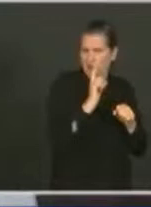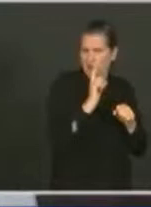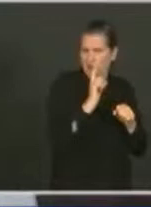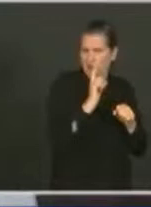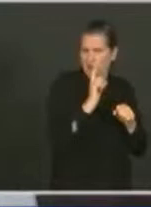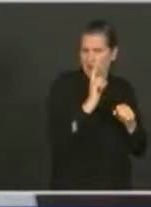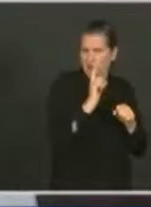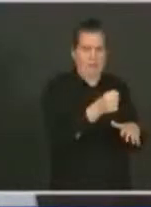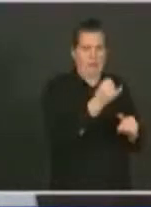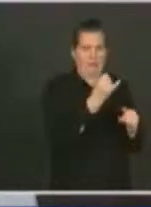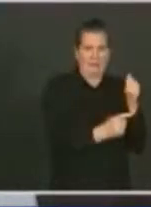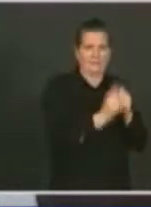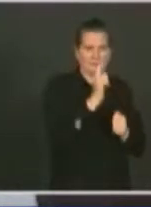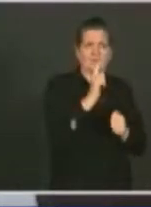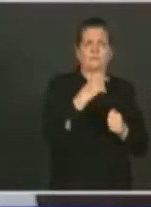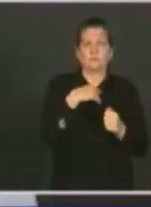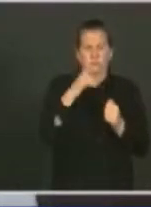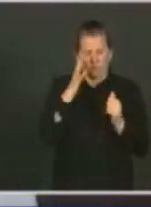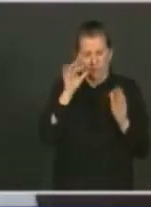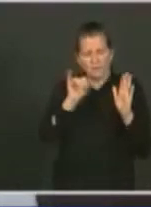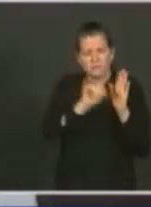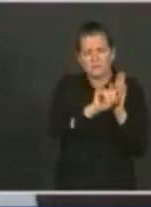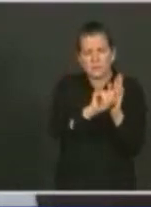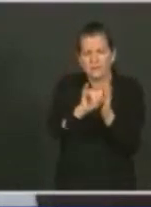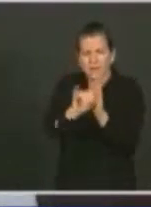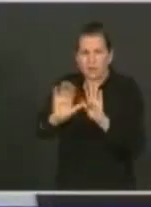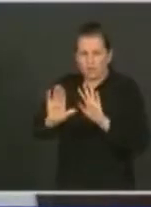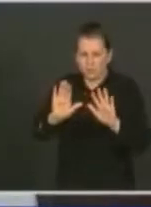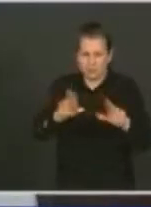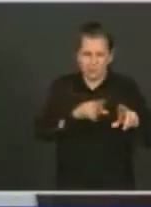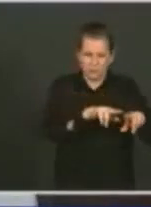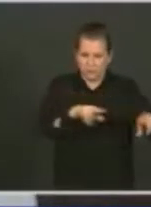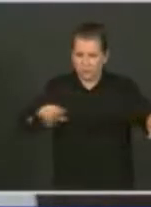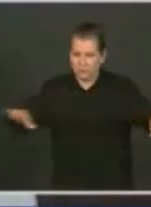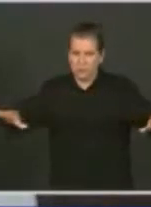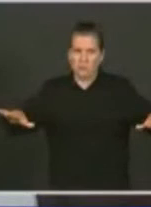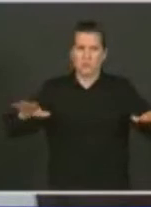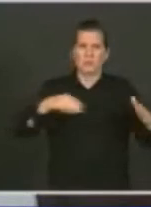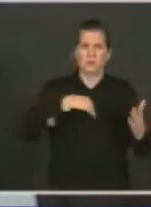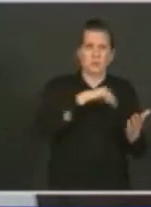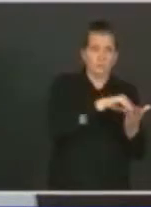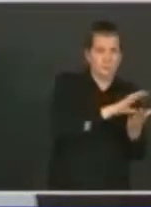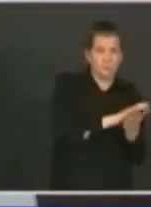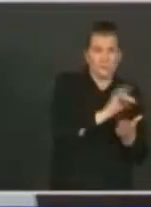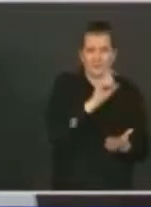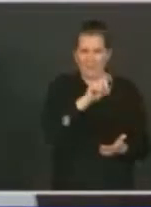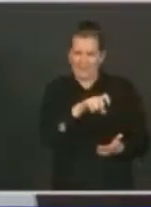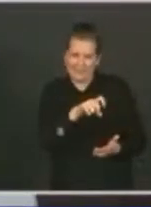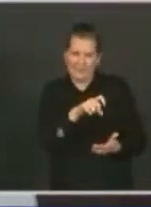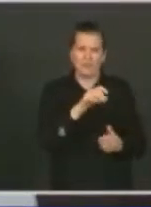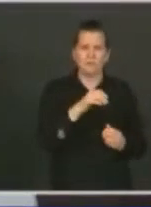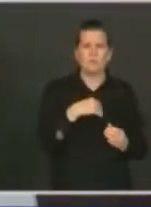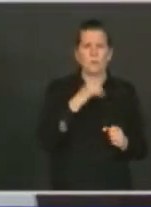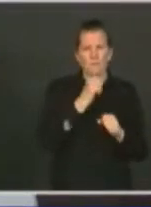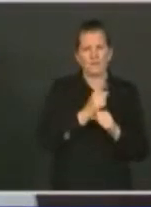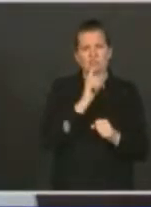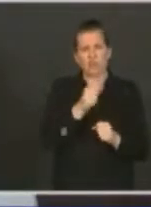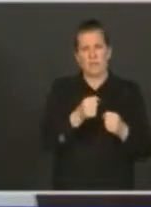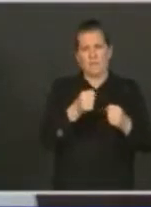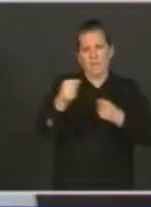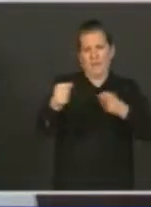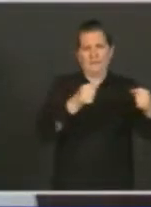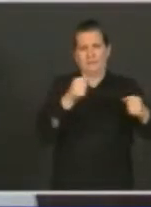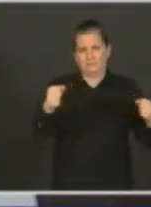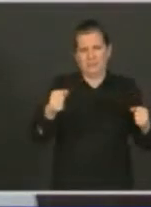site, accessing this coordination approach so that we can make sure that all of the beds in the current hospitals are filled